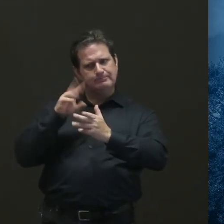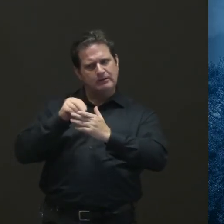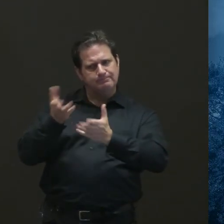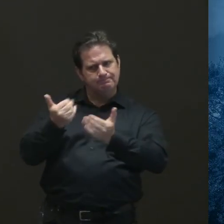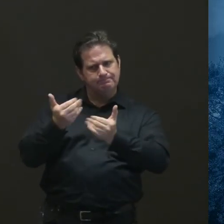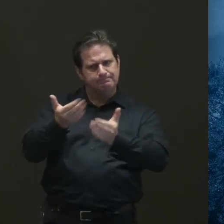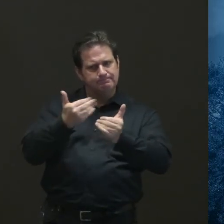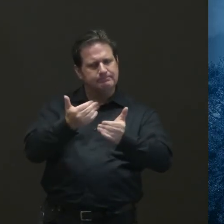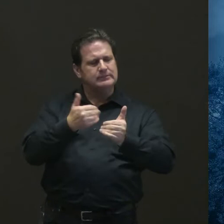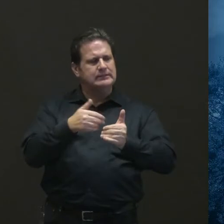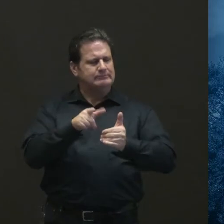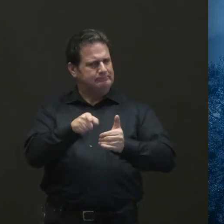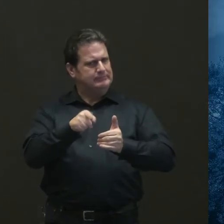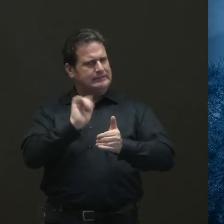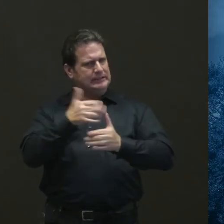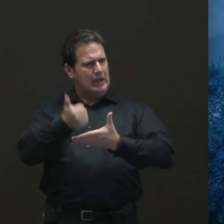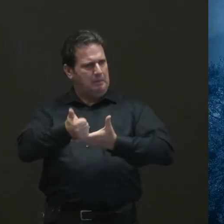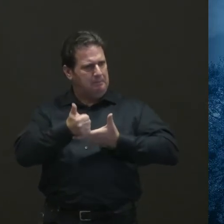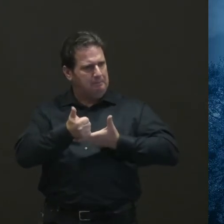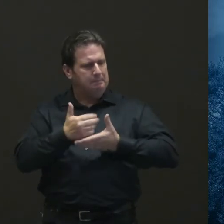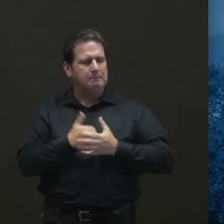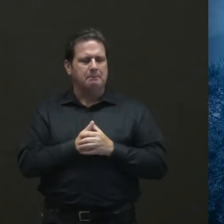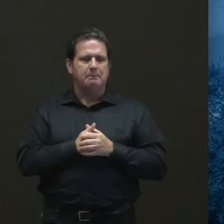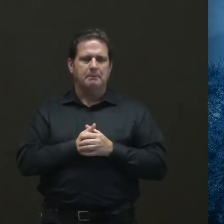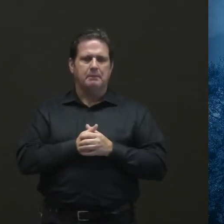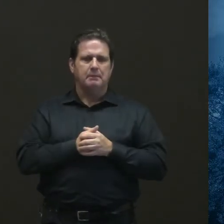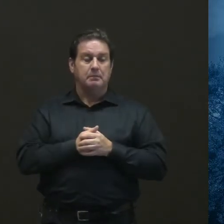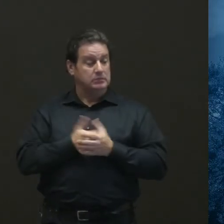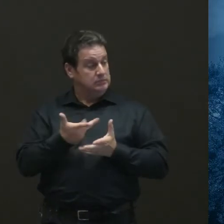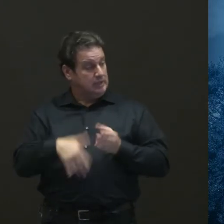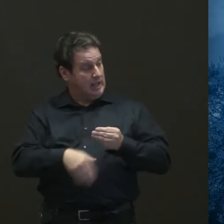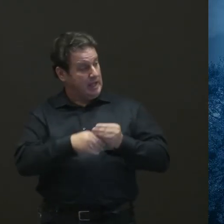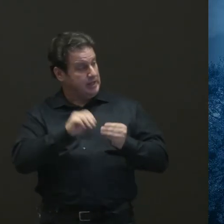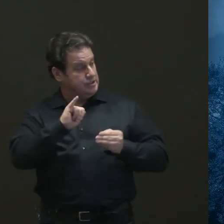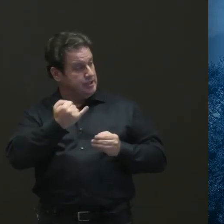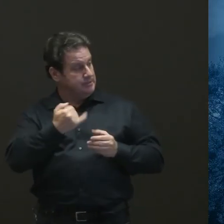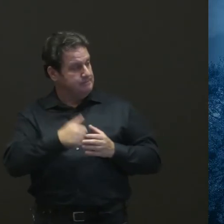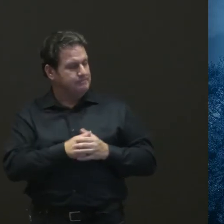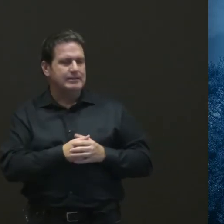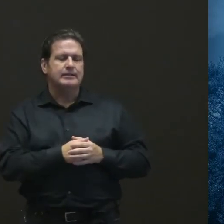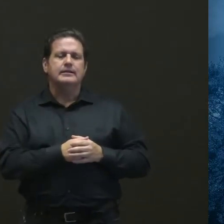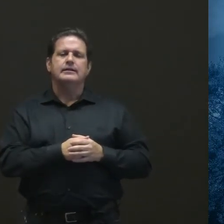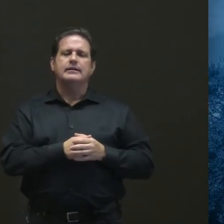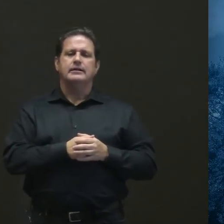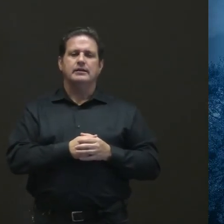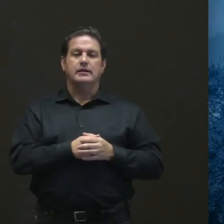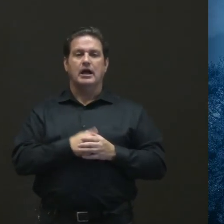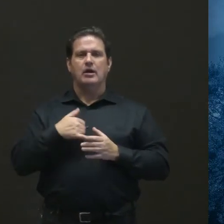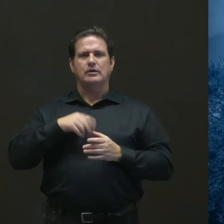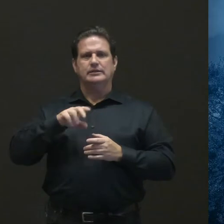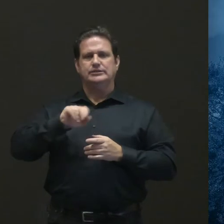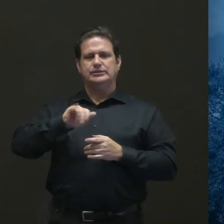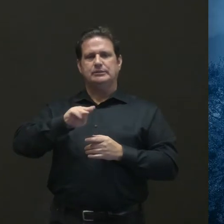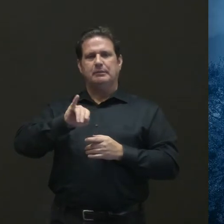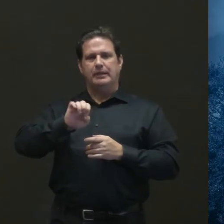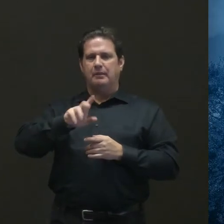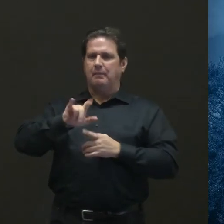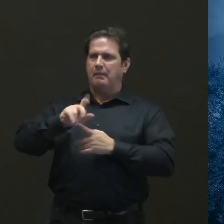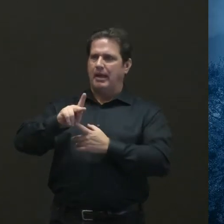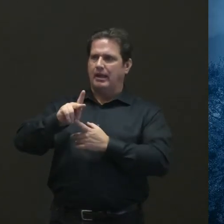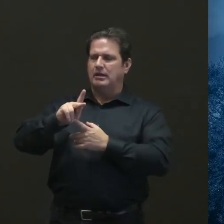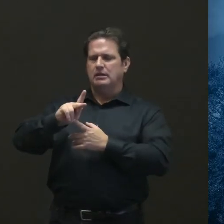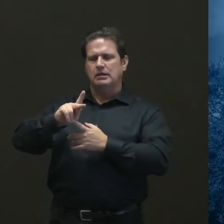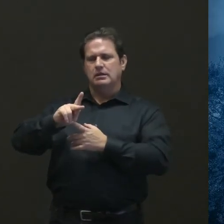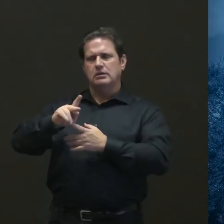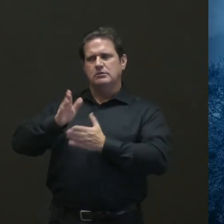directors together and say, hey, look, we need your help on this as well. AJ, is there anything you want? The only other thing is I'm going to give credit to Jamie Mack. Jamie's been